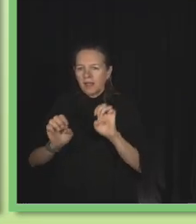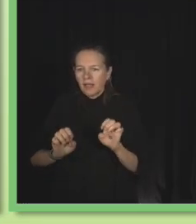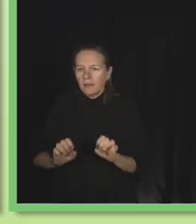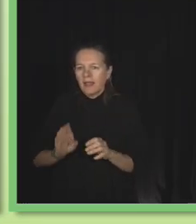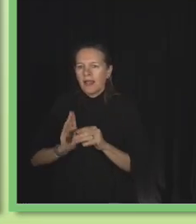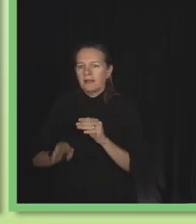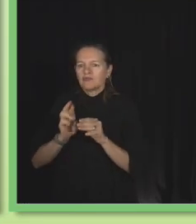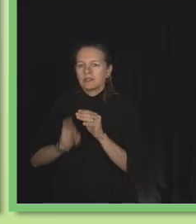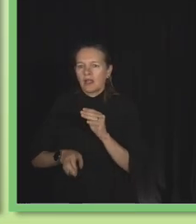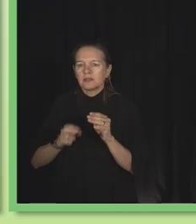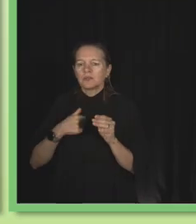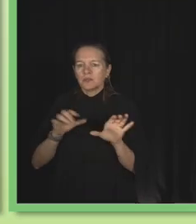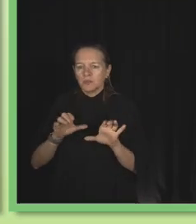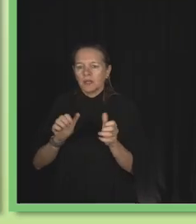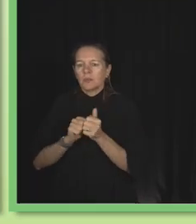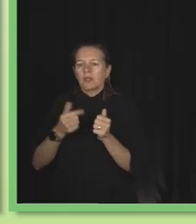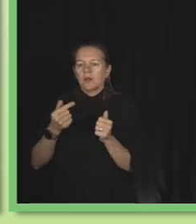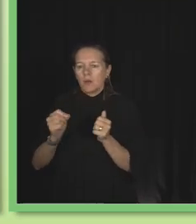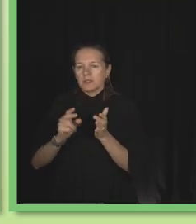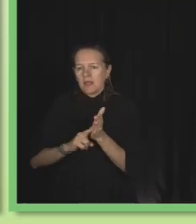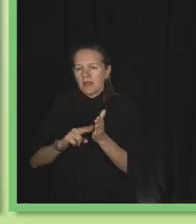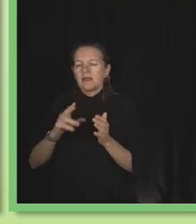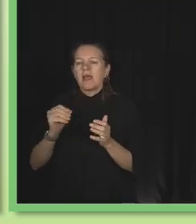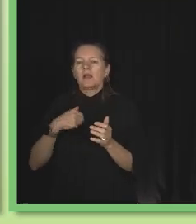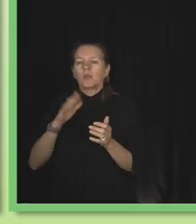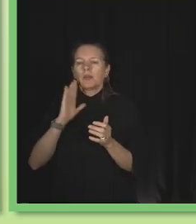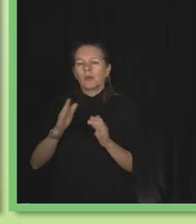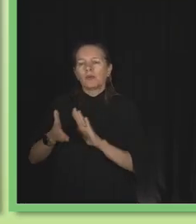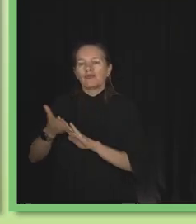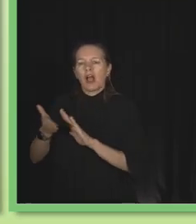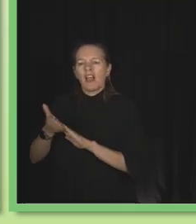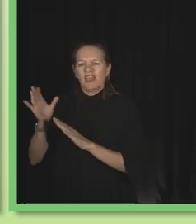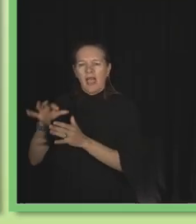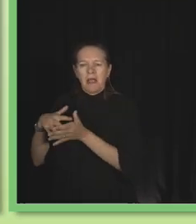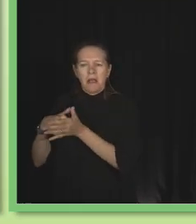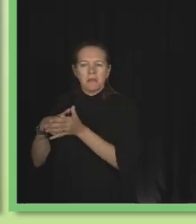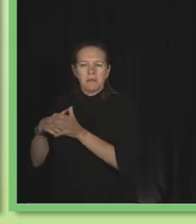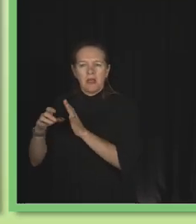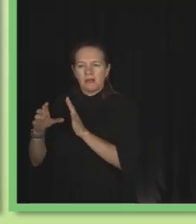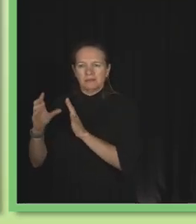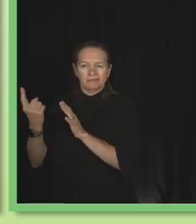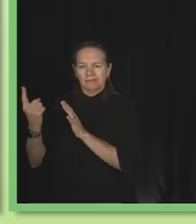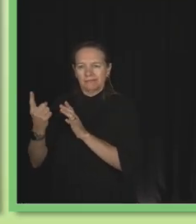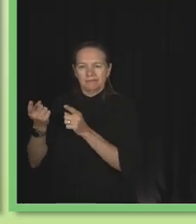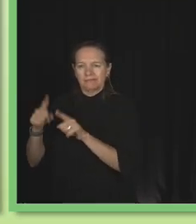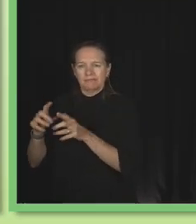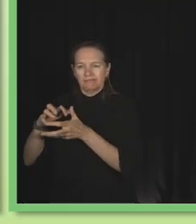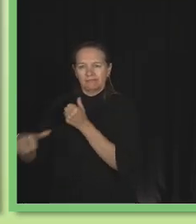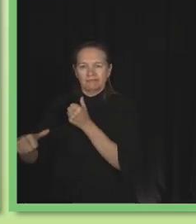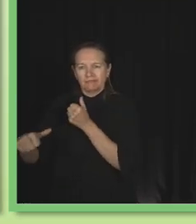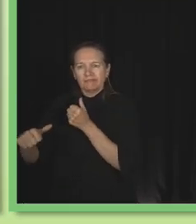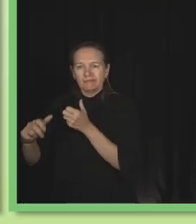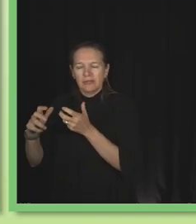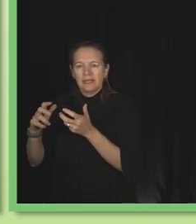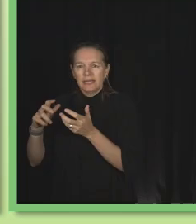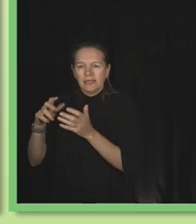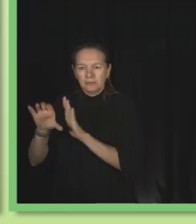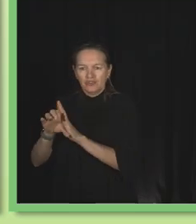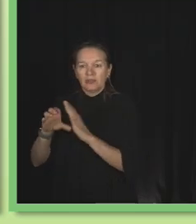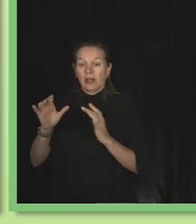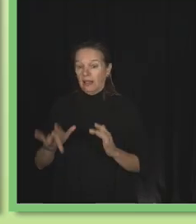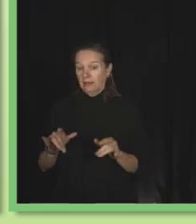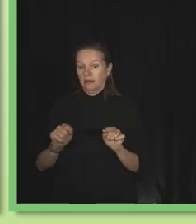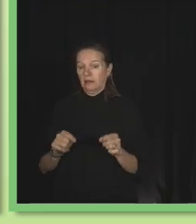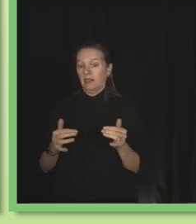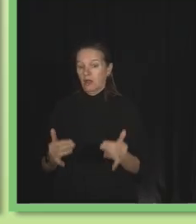we're touching with cosine, and then we'll try to run the compromised image. Let me apply the policy real quick. There it goes.